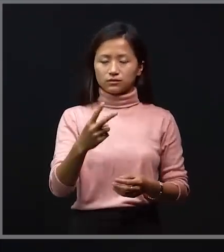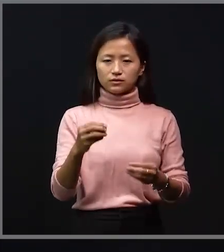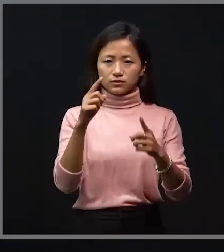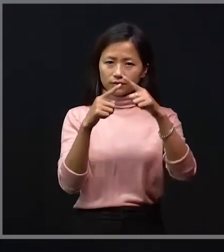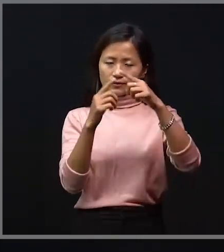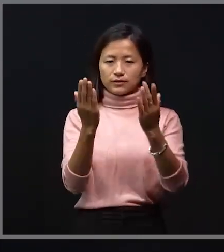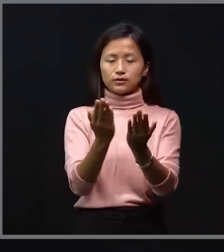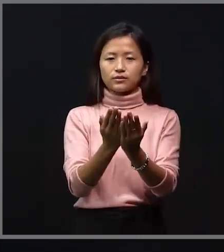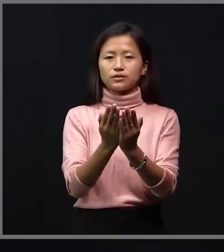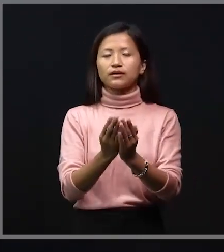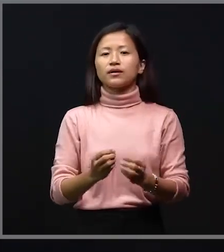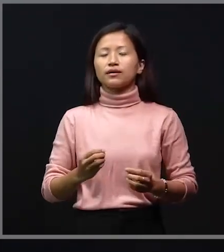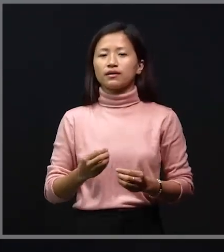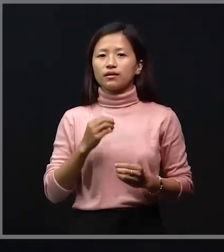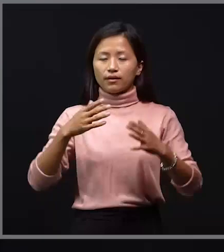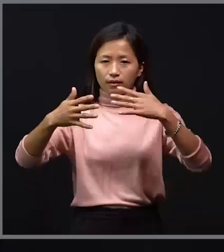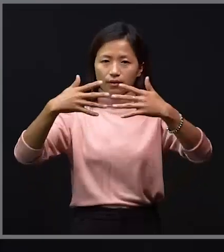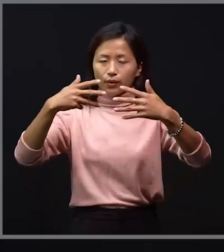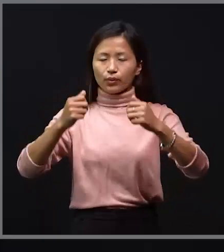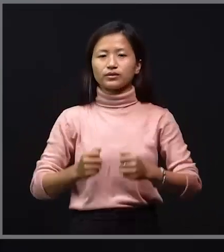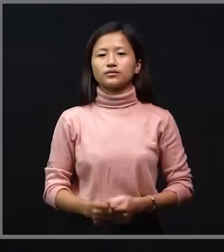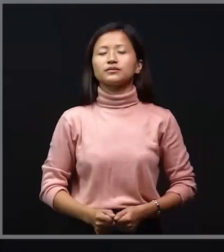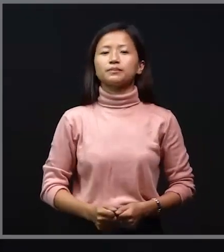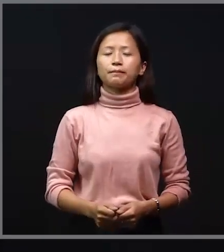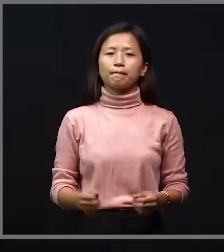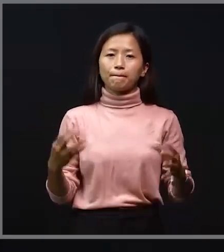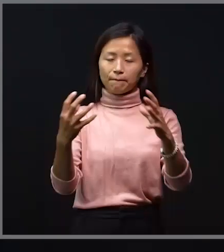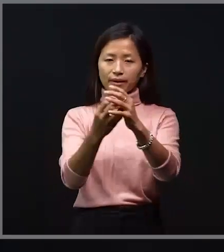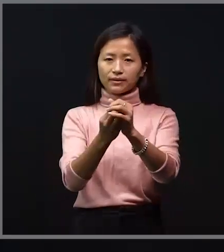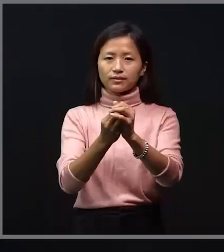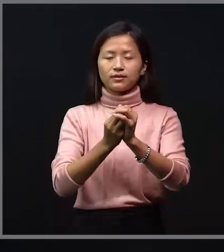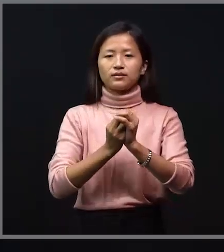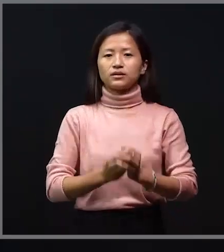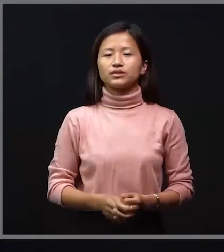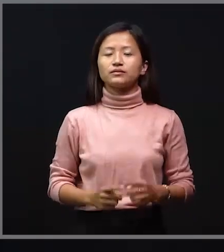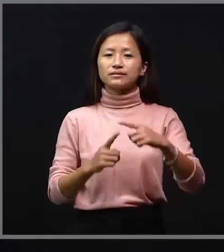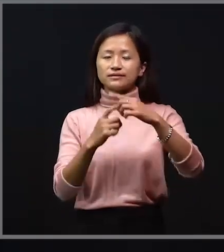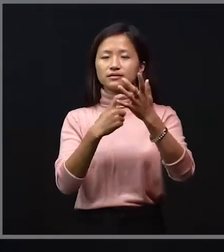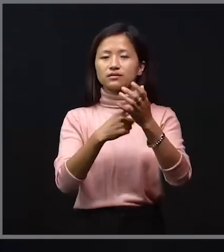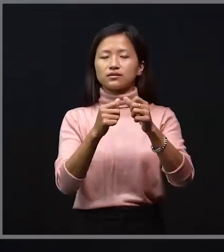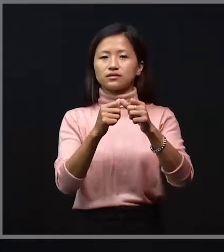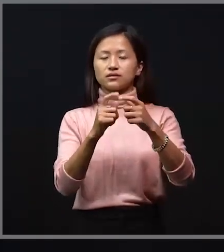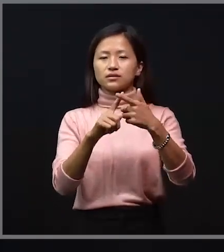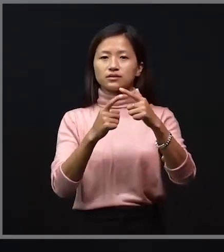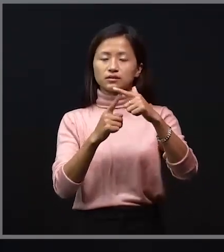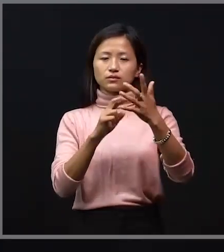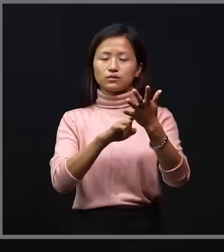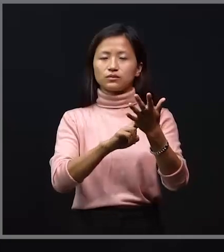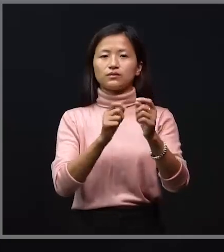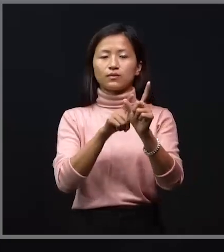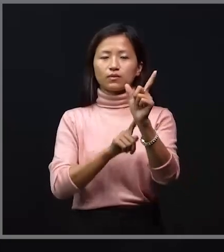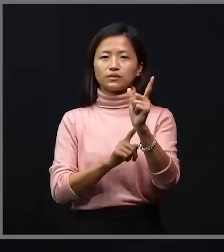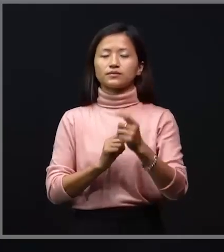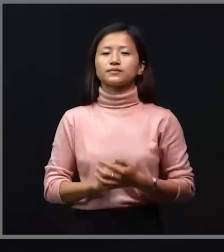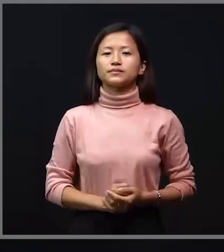the Gandhi-Irwin Pact means the treaty. Okay, pact means treaty. Okay, so the agreement that was signed